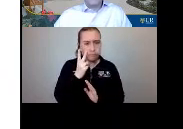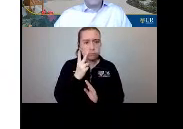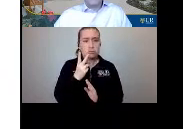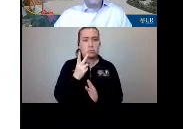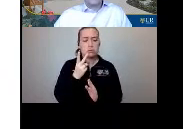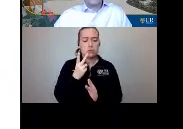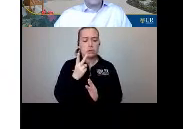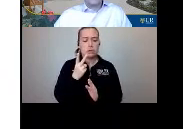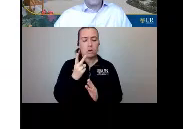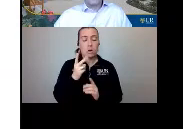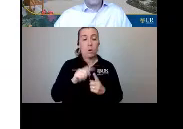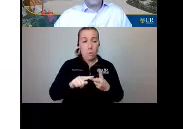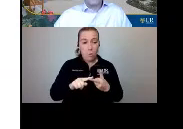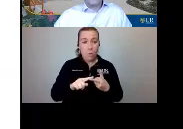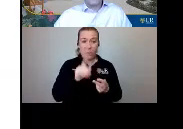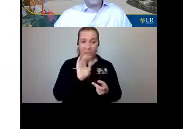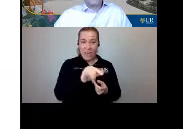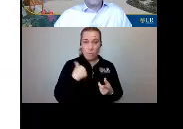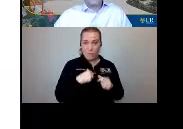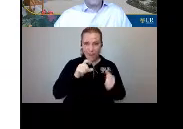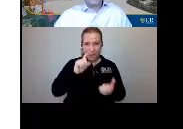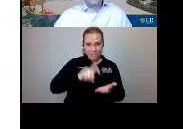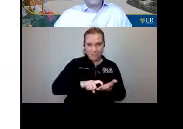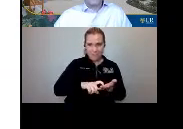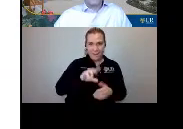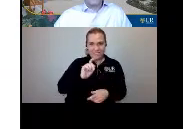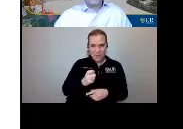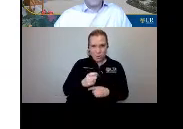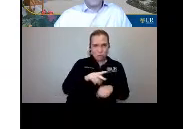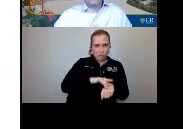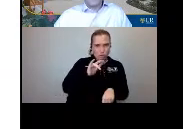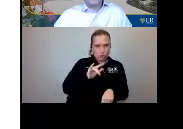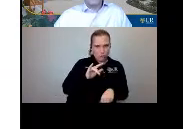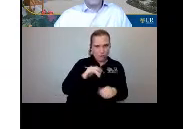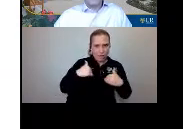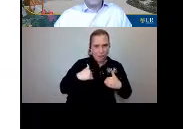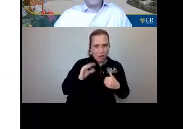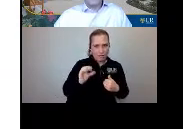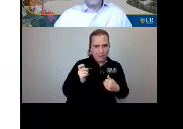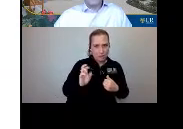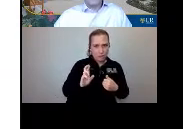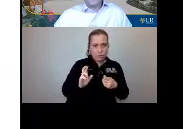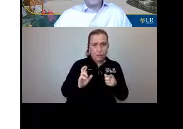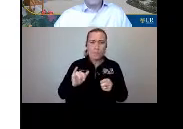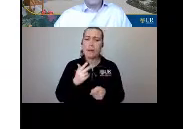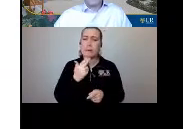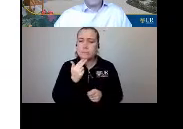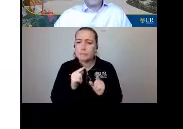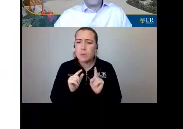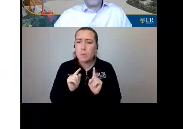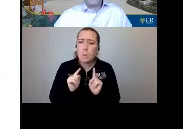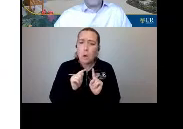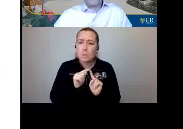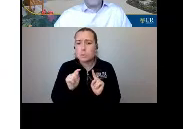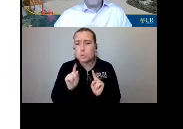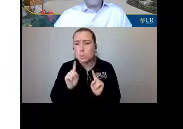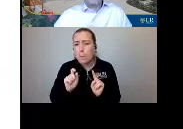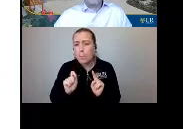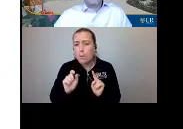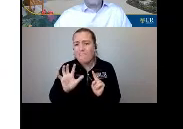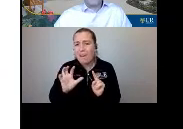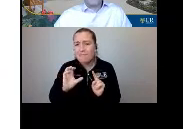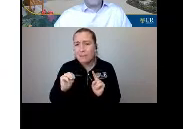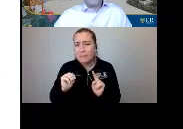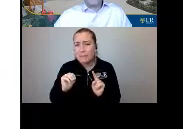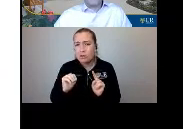we can diagnose early stage lung cancer. And this is a type that's about 1 centimeter to 1.5 centimeters, smaller than a golf ball, and